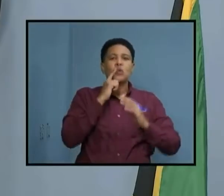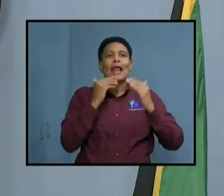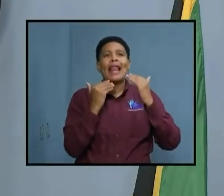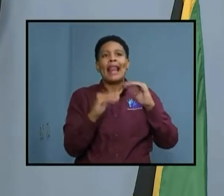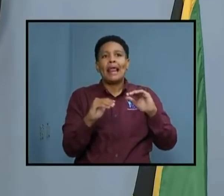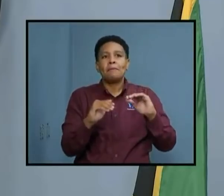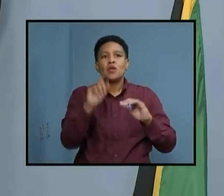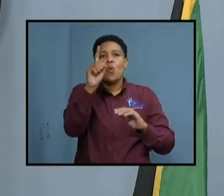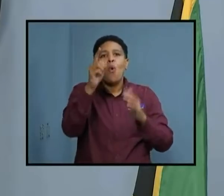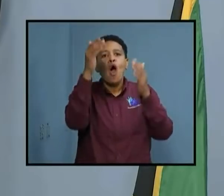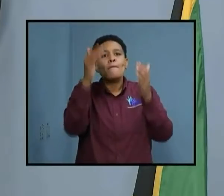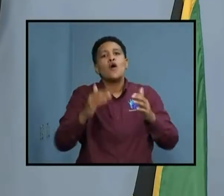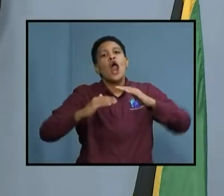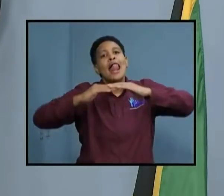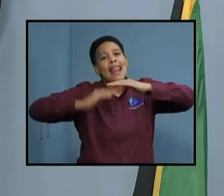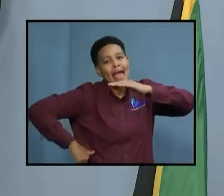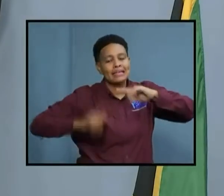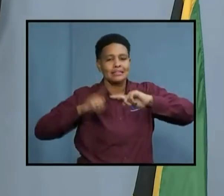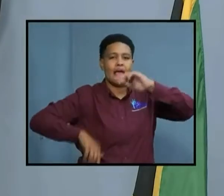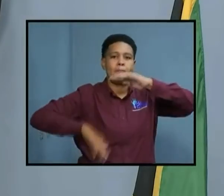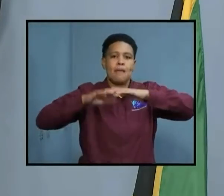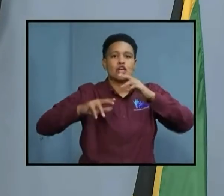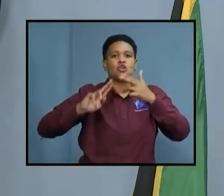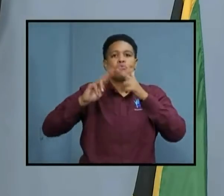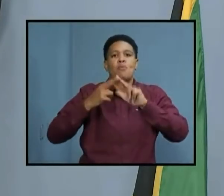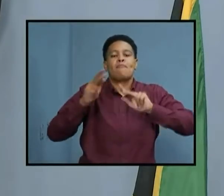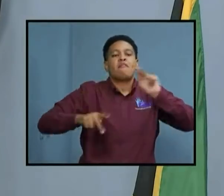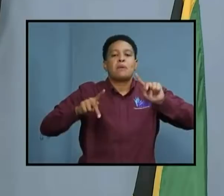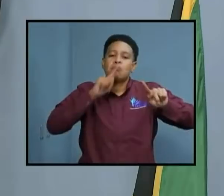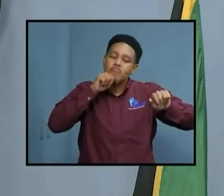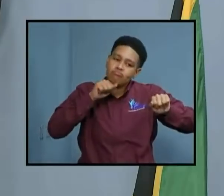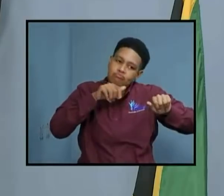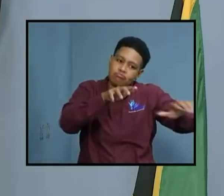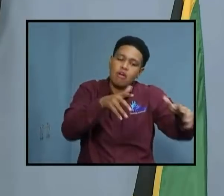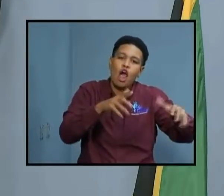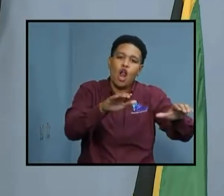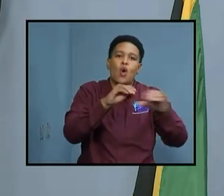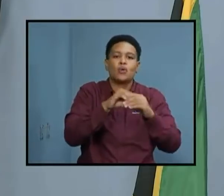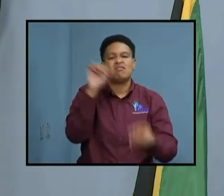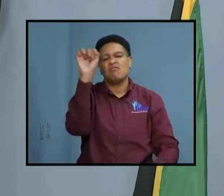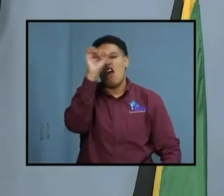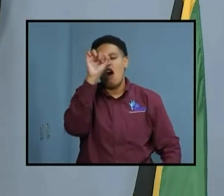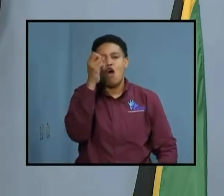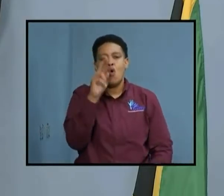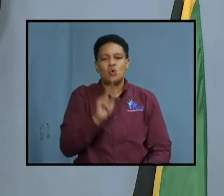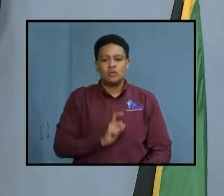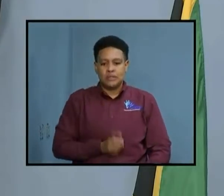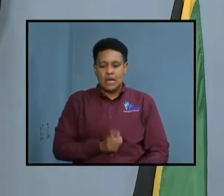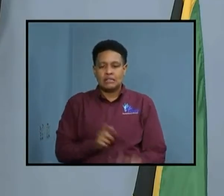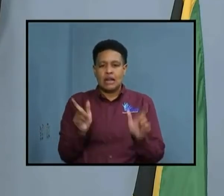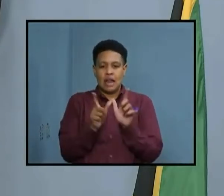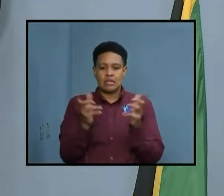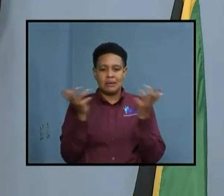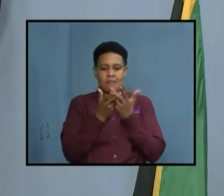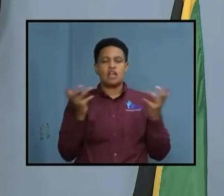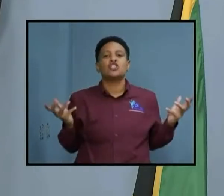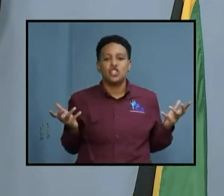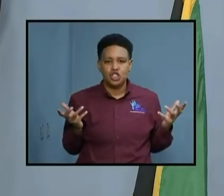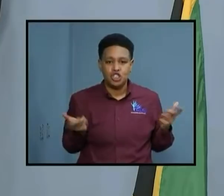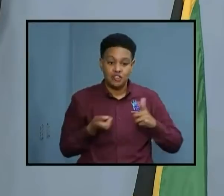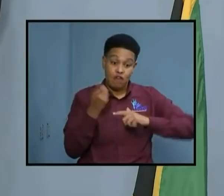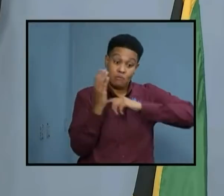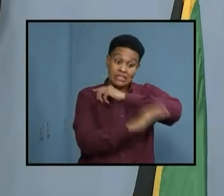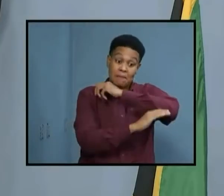person, less than the maximum number of persons allowed to be carried under the relevant license from